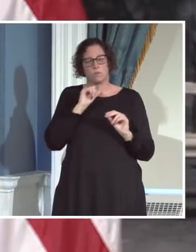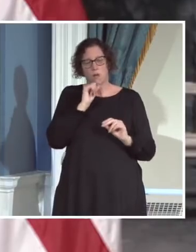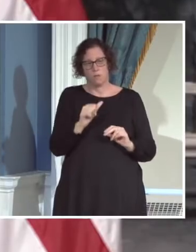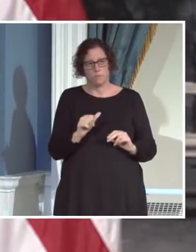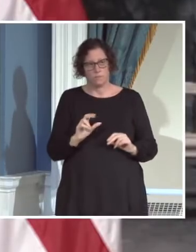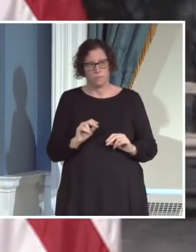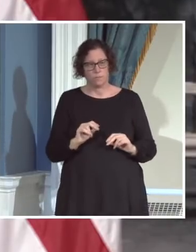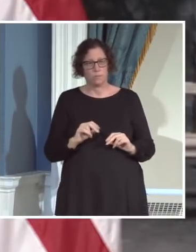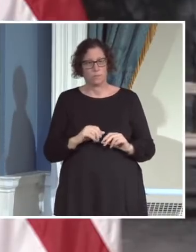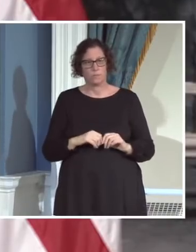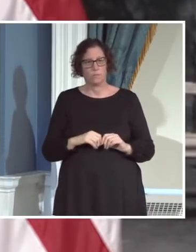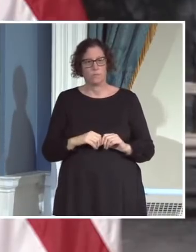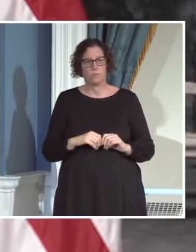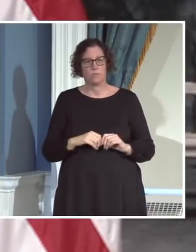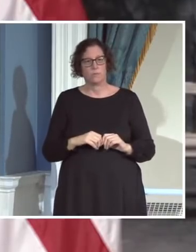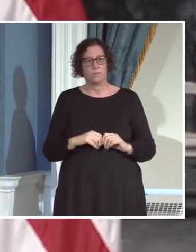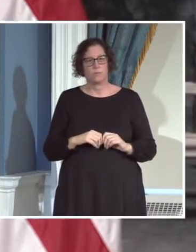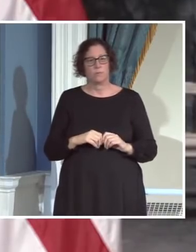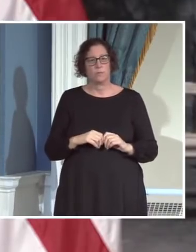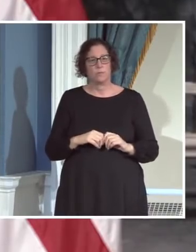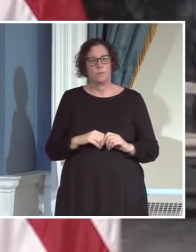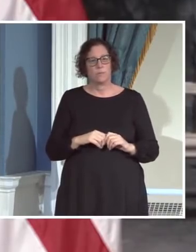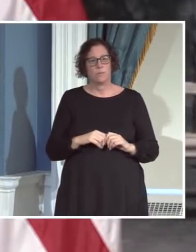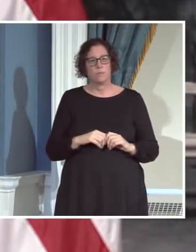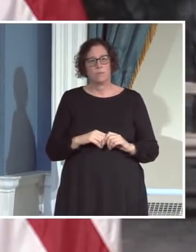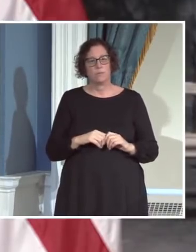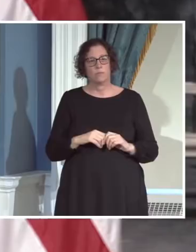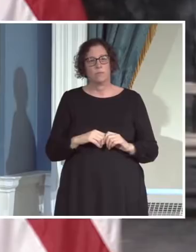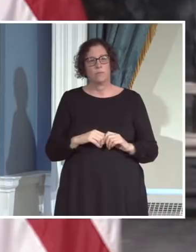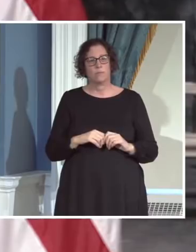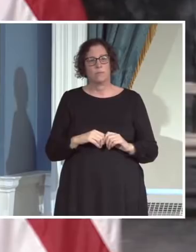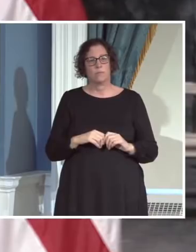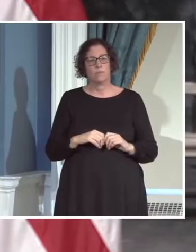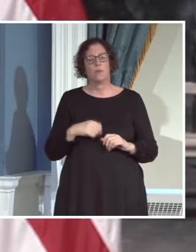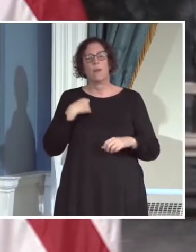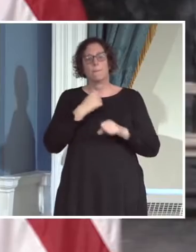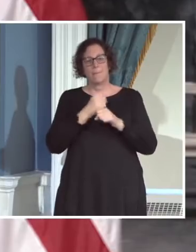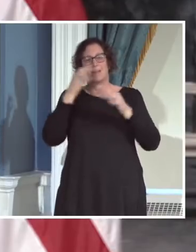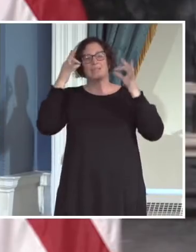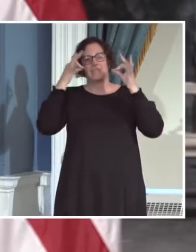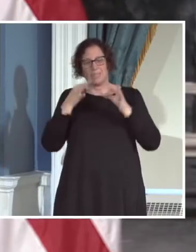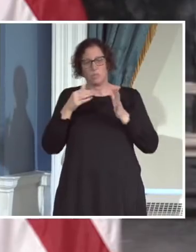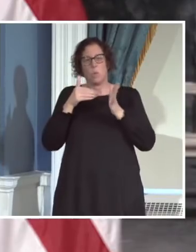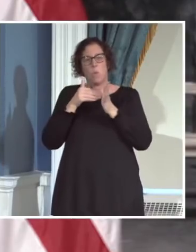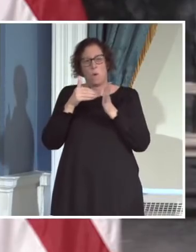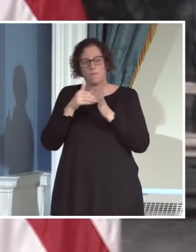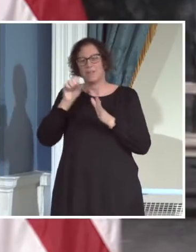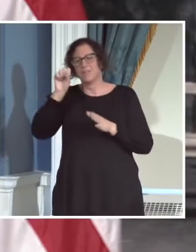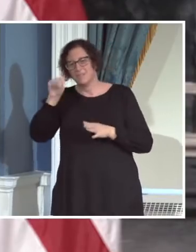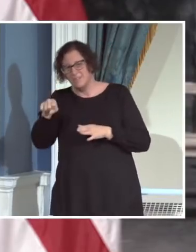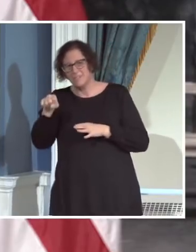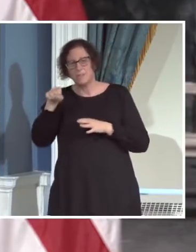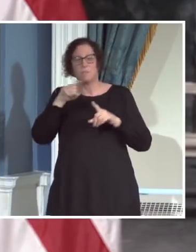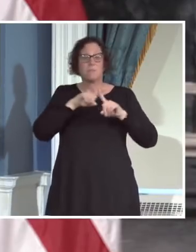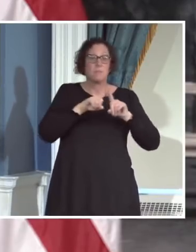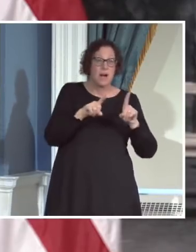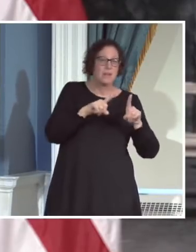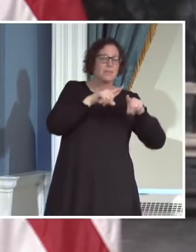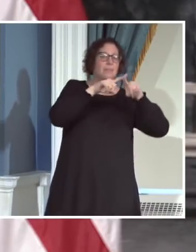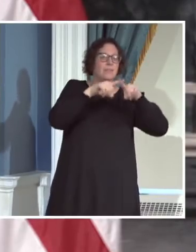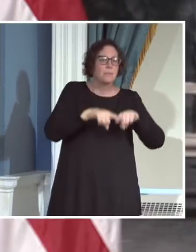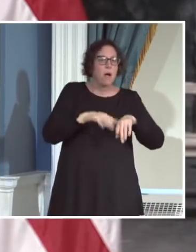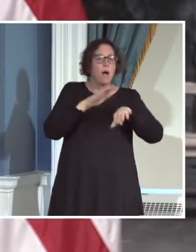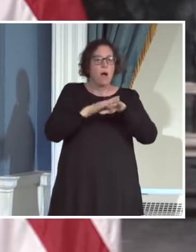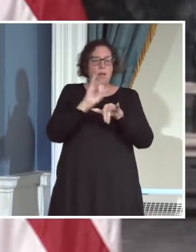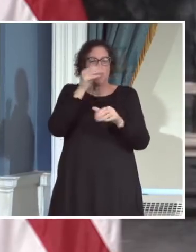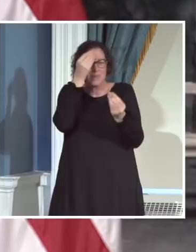tells me that we have an opportunity to try and strike some balance. And again, I have tremendous faith in the NYPD and